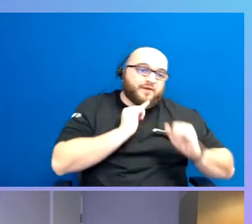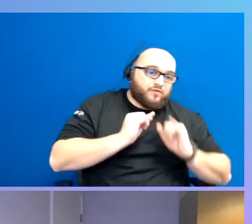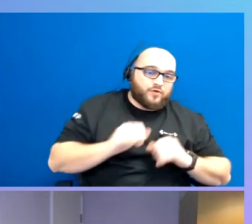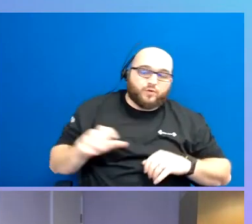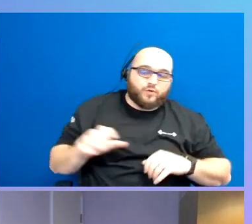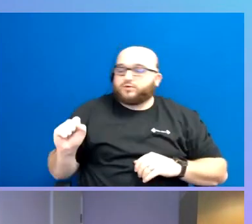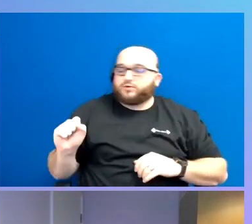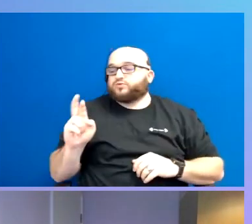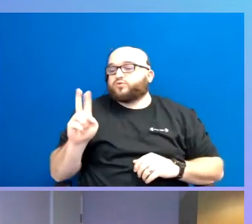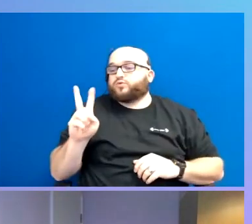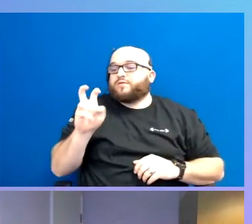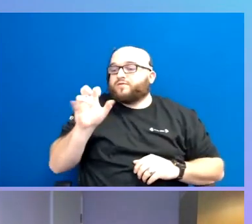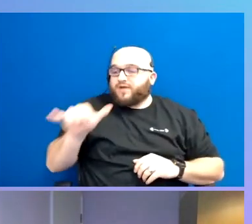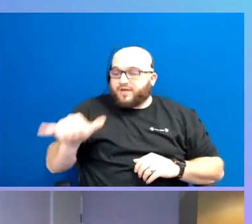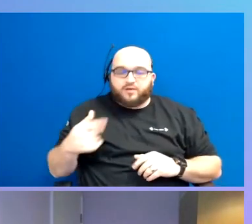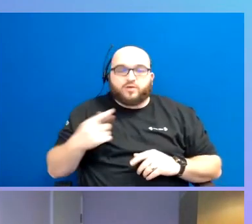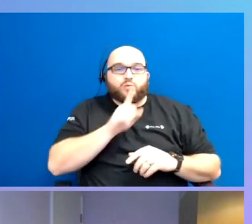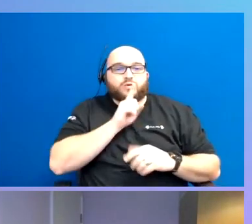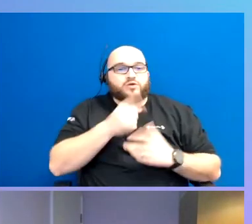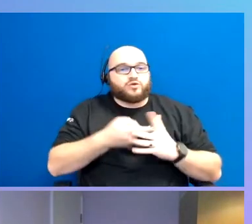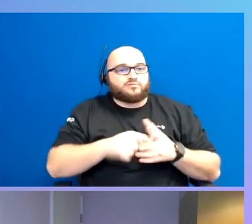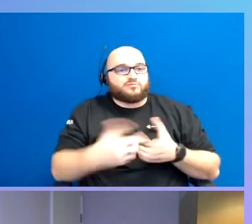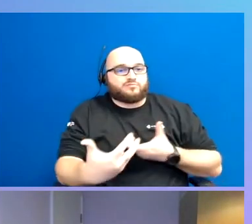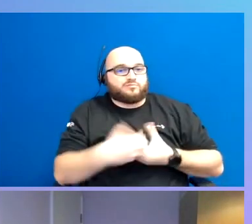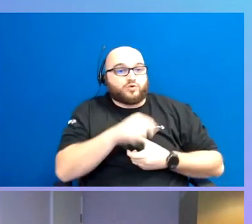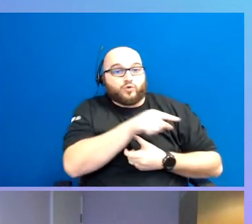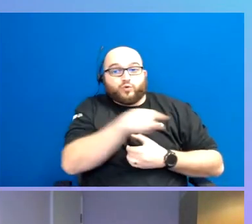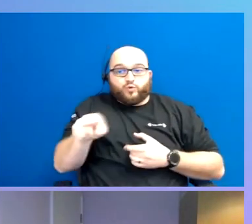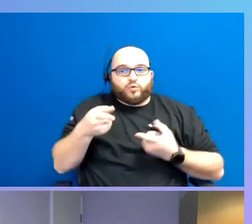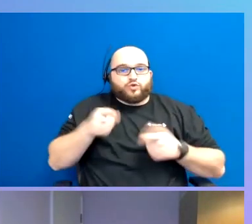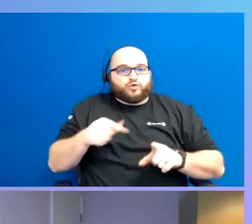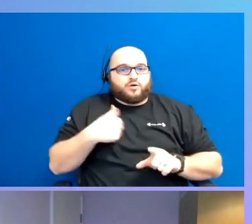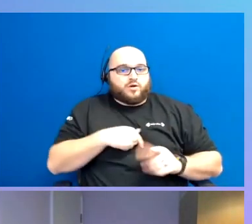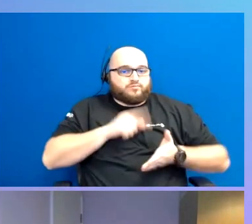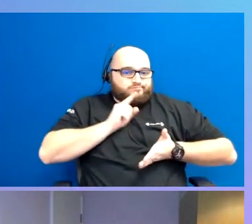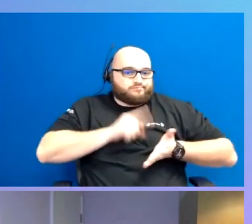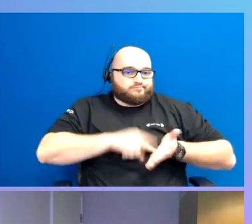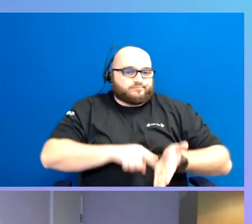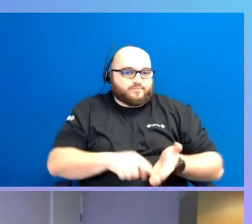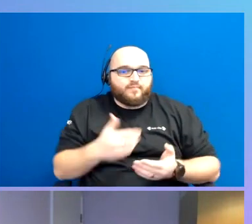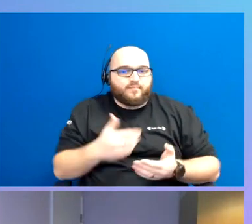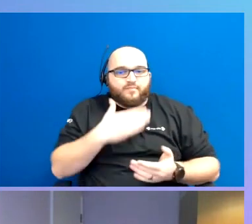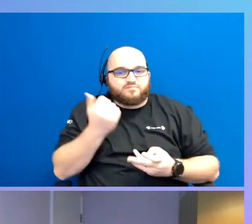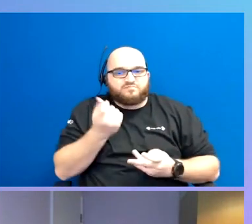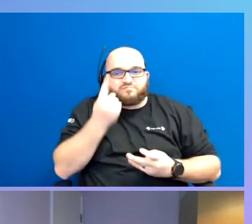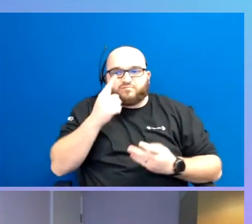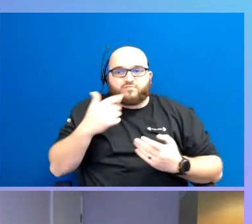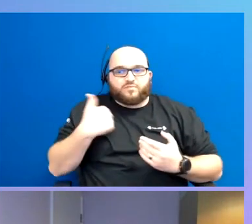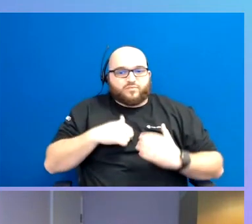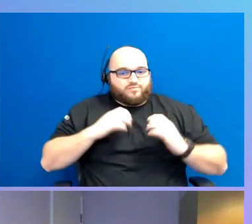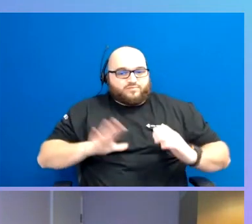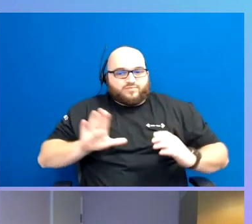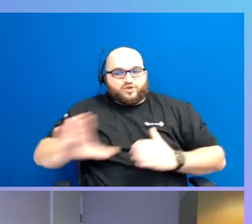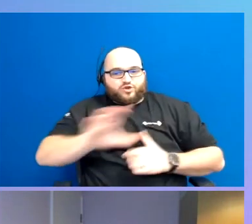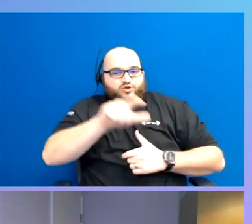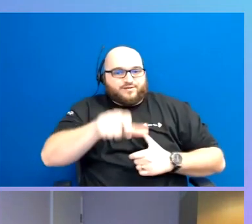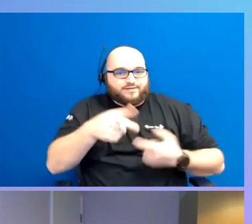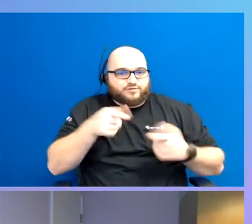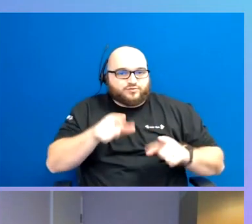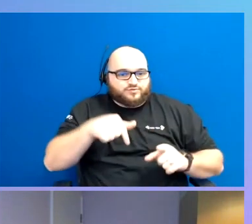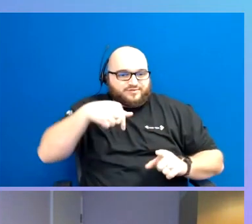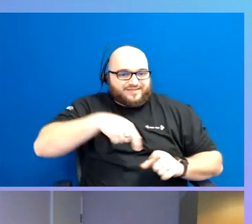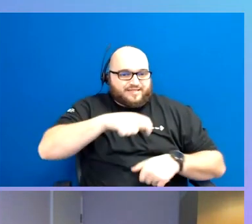and really start including you in our research and better understand just our clients' needs in these areas. And so